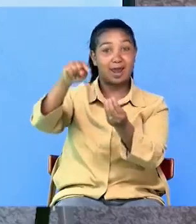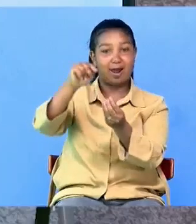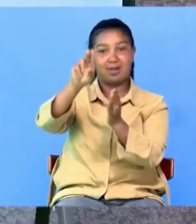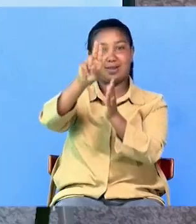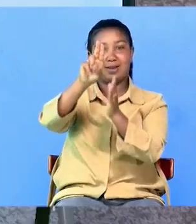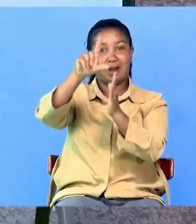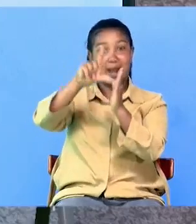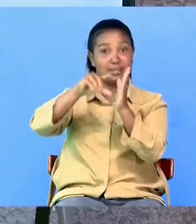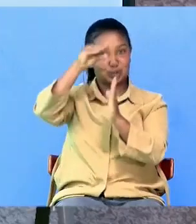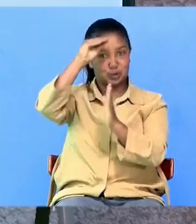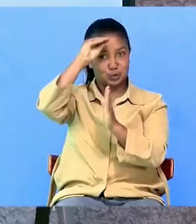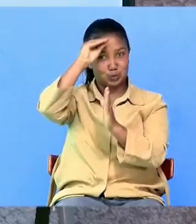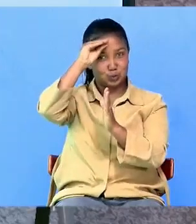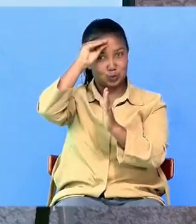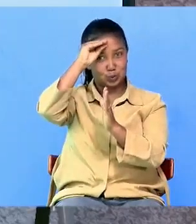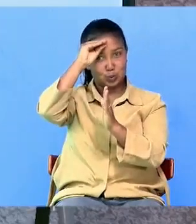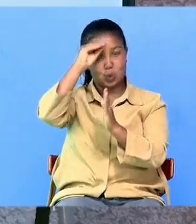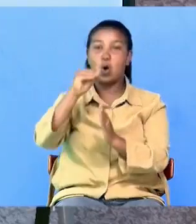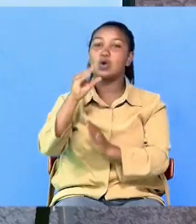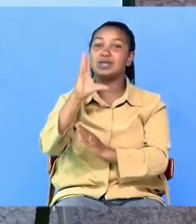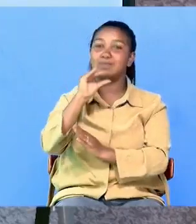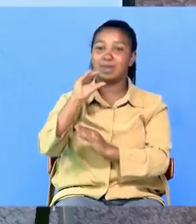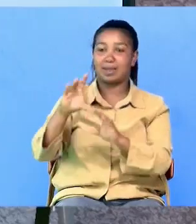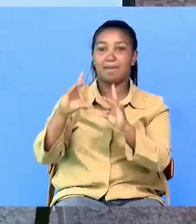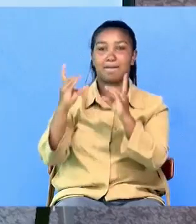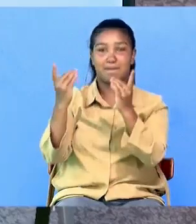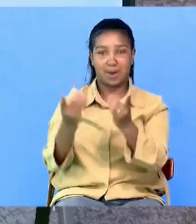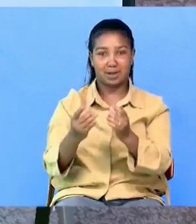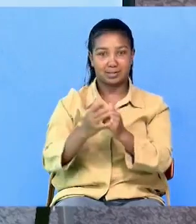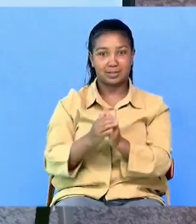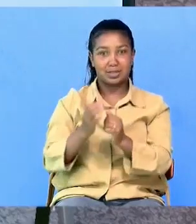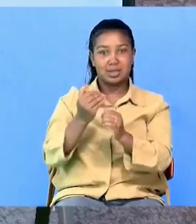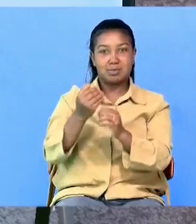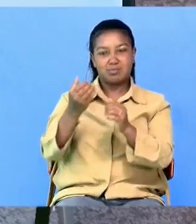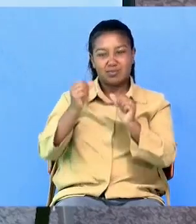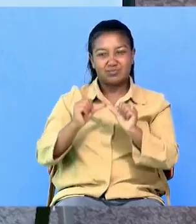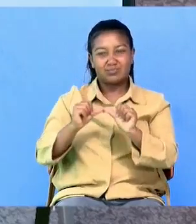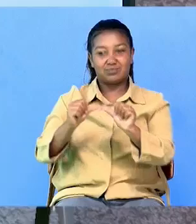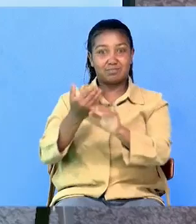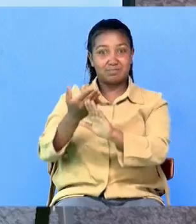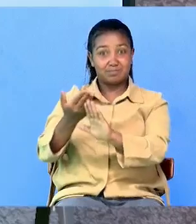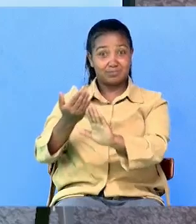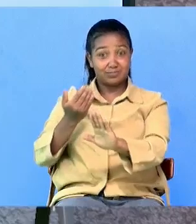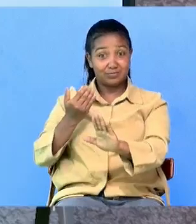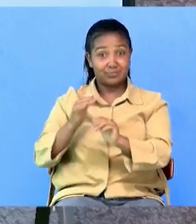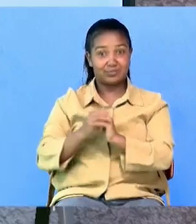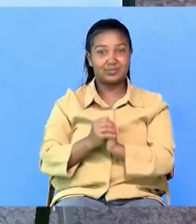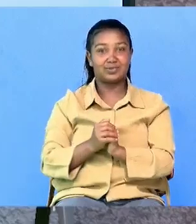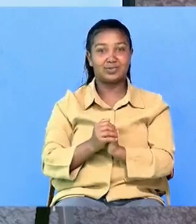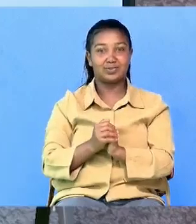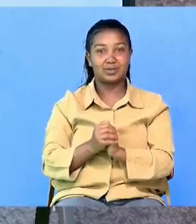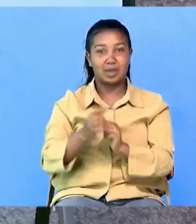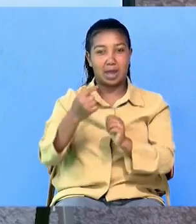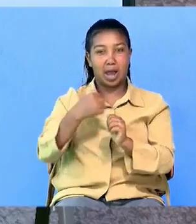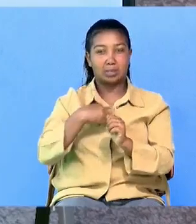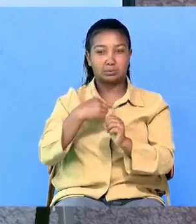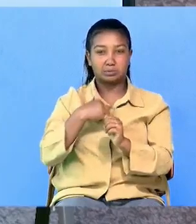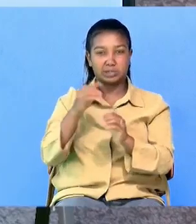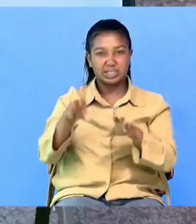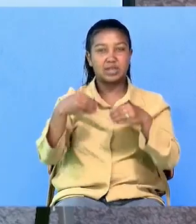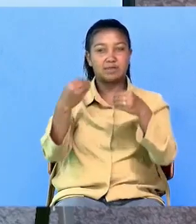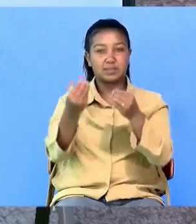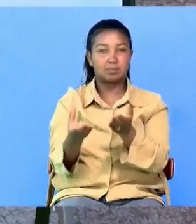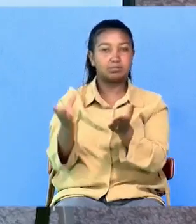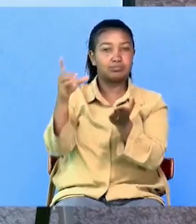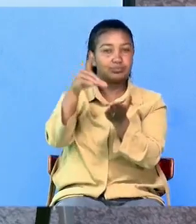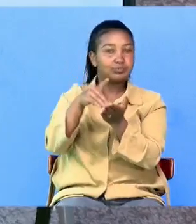Lesson 2, that is speaking. Before I proceed today's lesson, I would like to give you